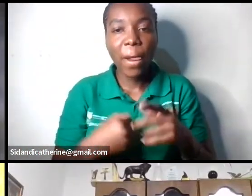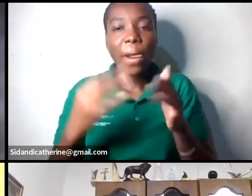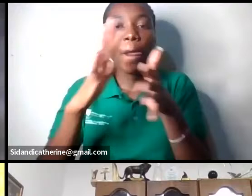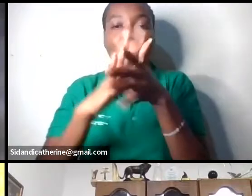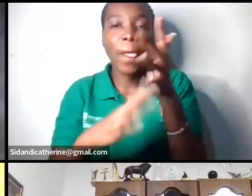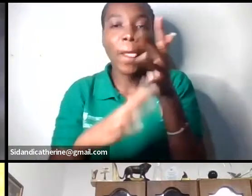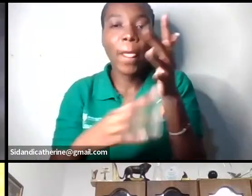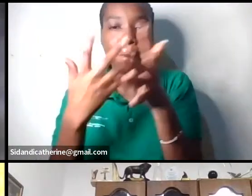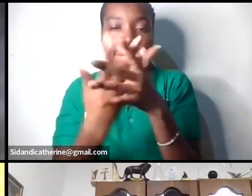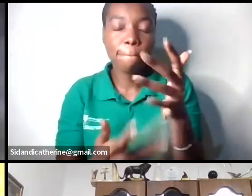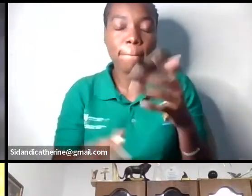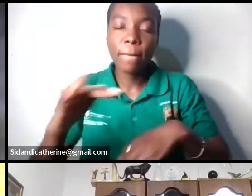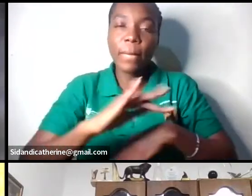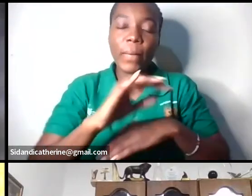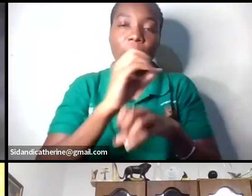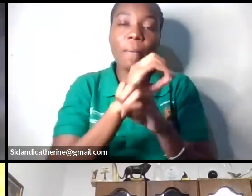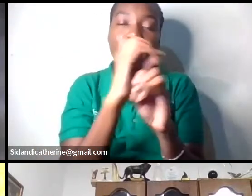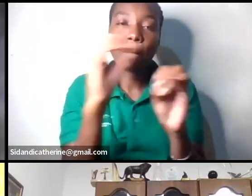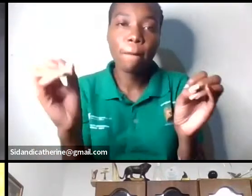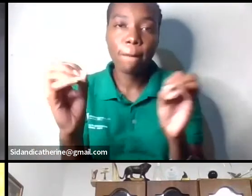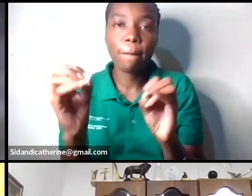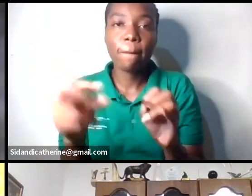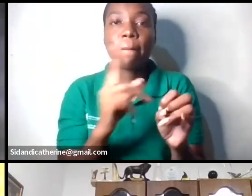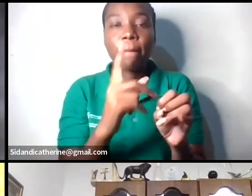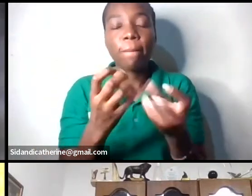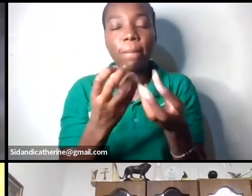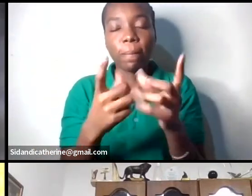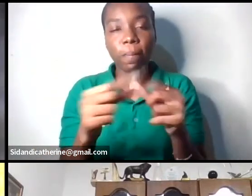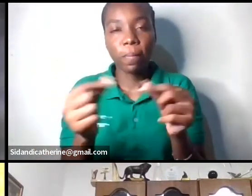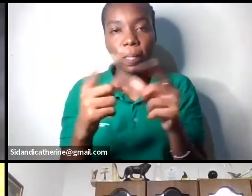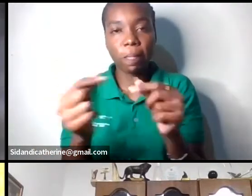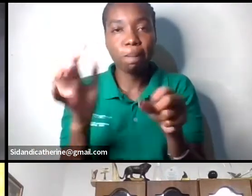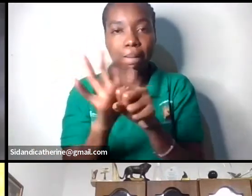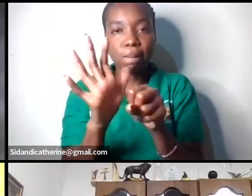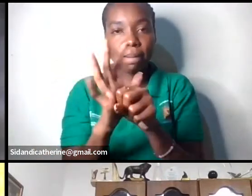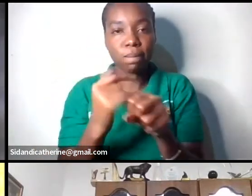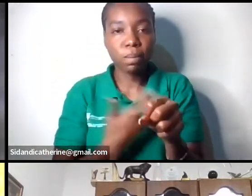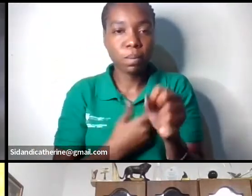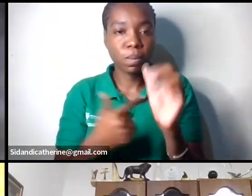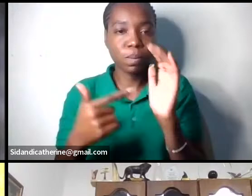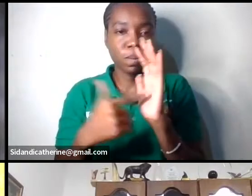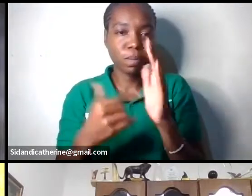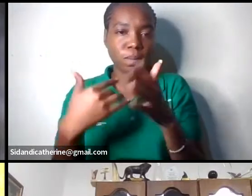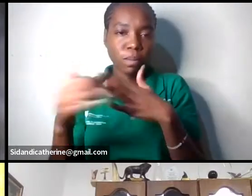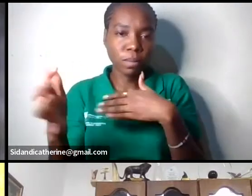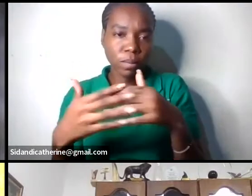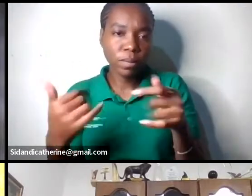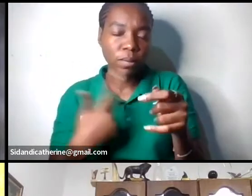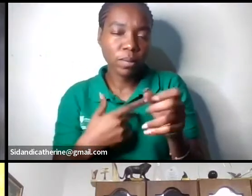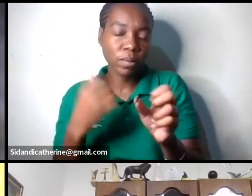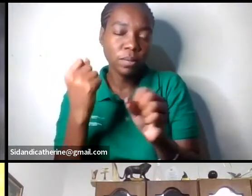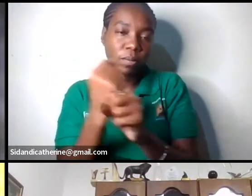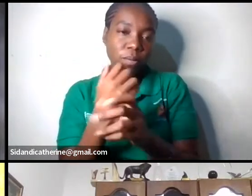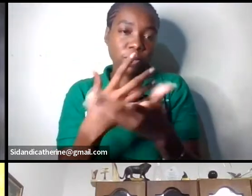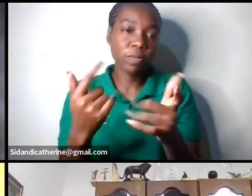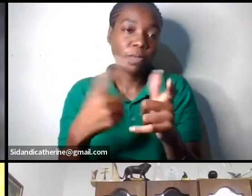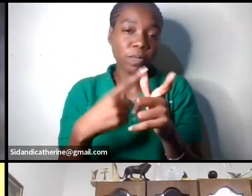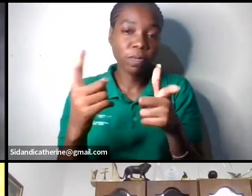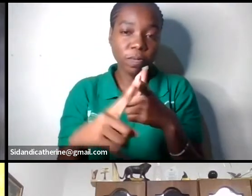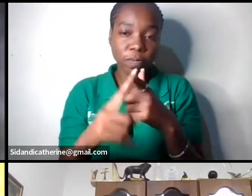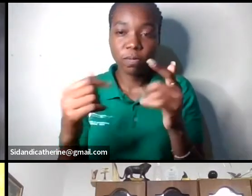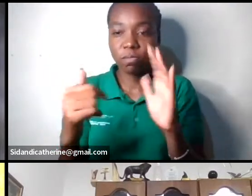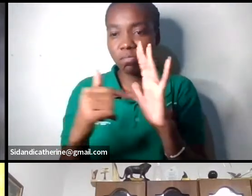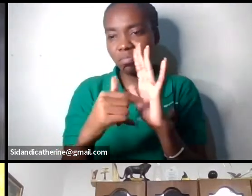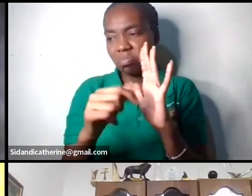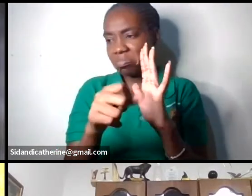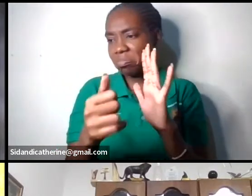enough. A lot of us operate in silos. In doing so, we are not getting synergies that can actually